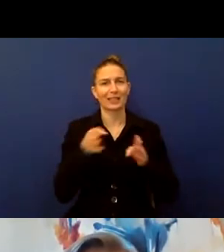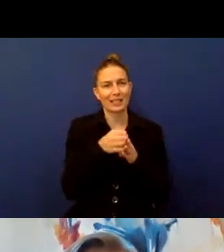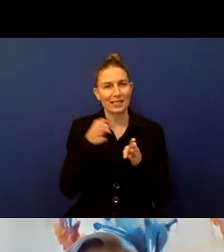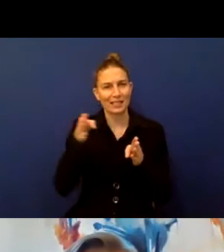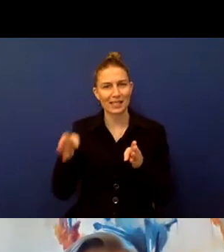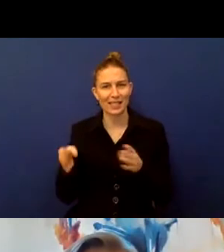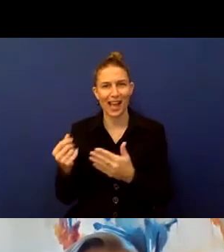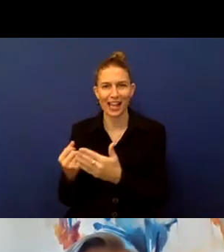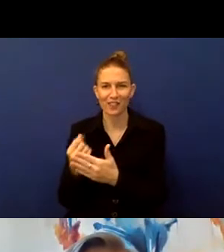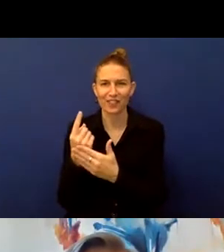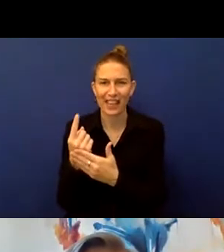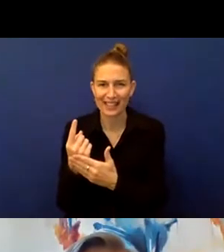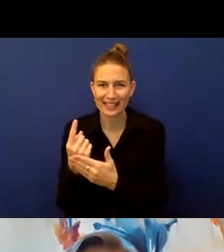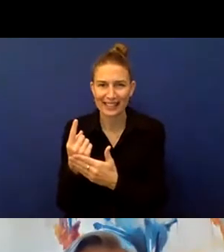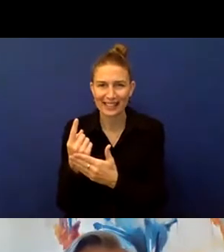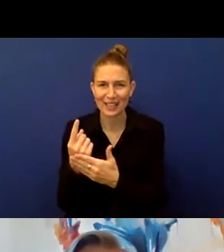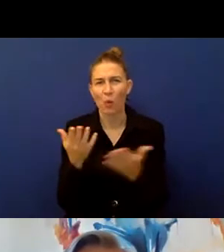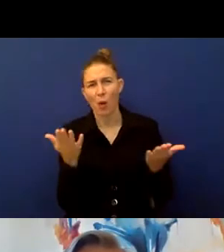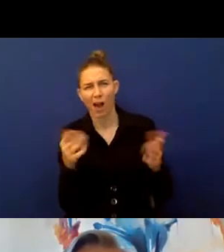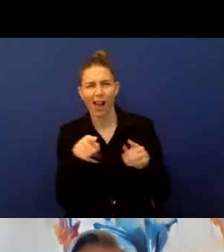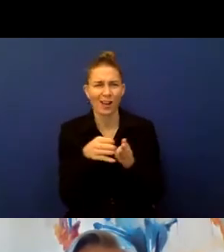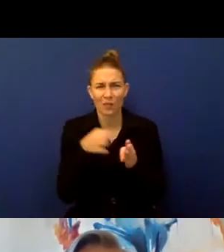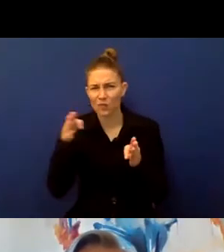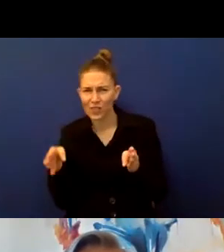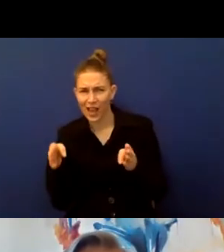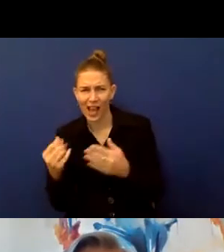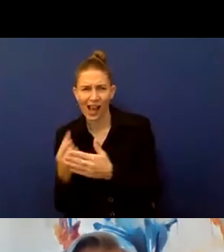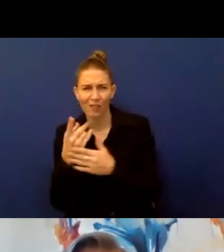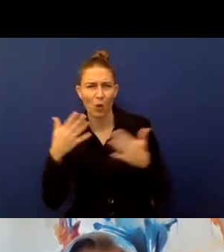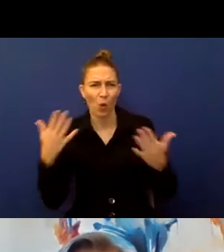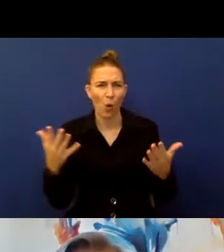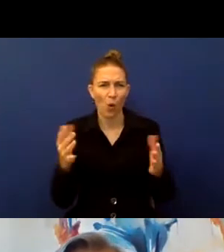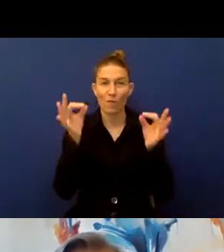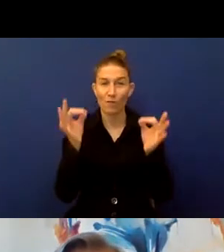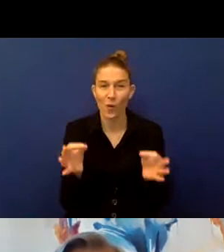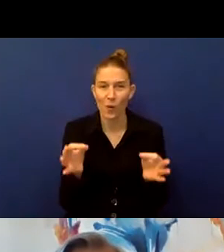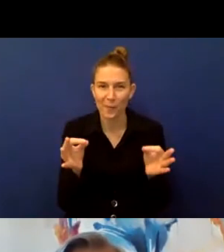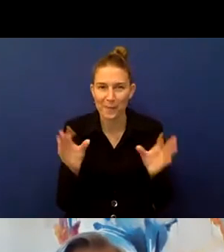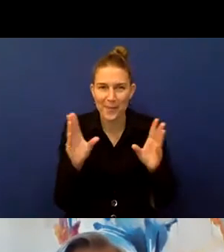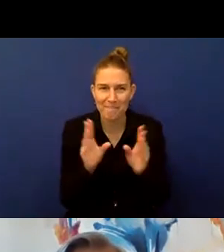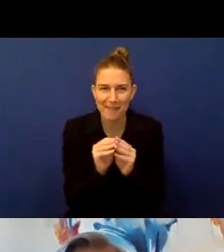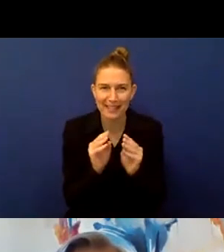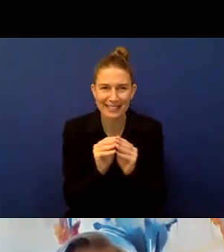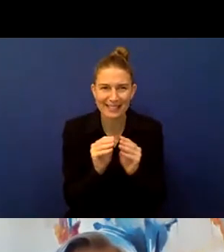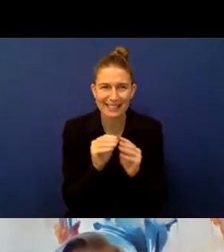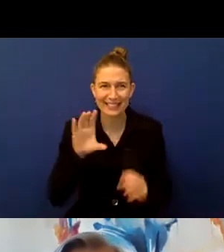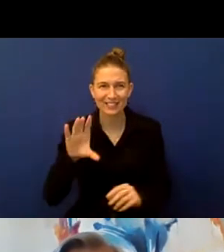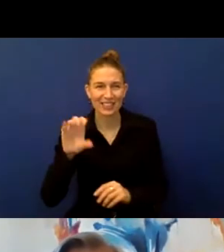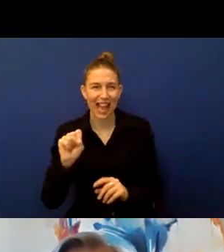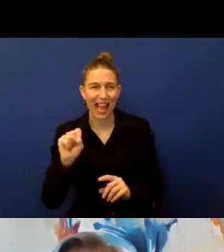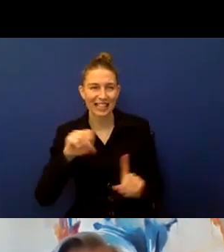I don't know if it's actually a side event or a formal meeting of the Civil Society section.